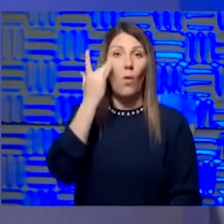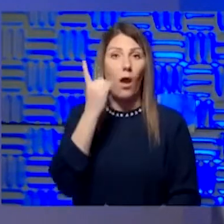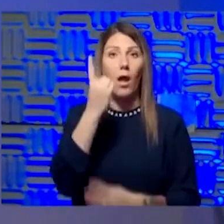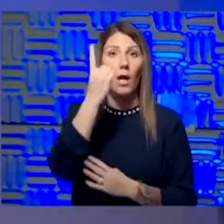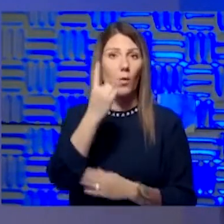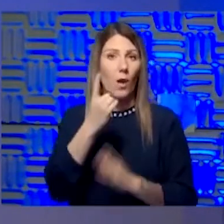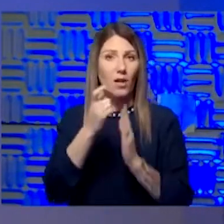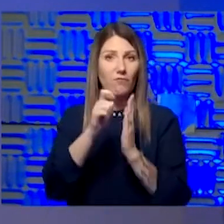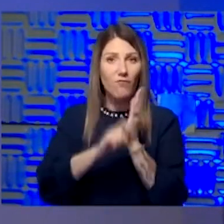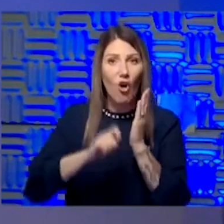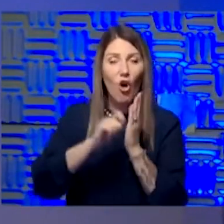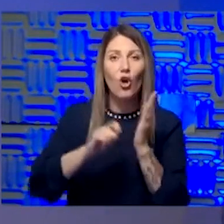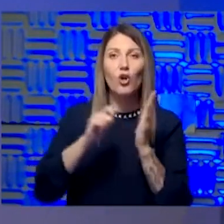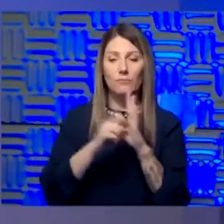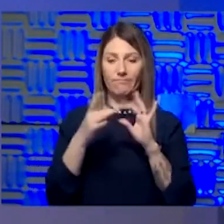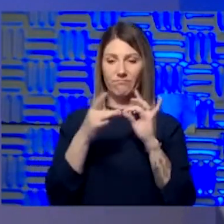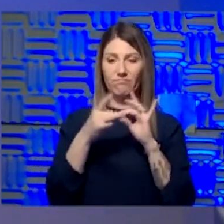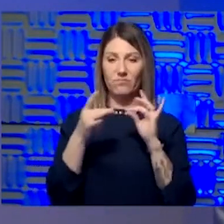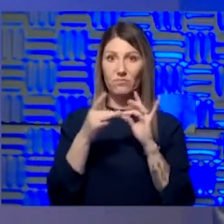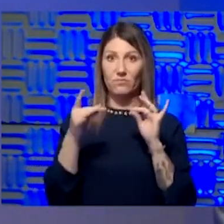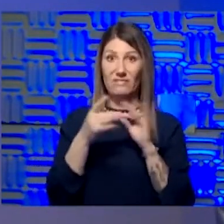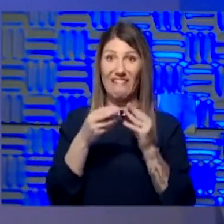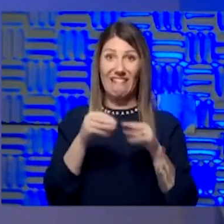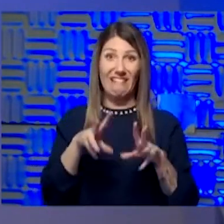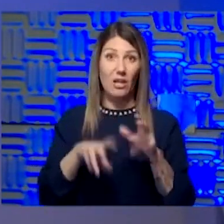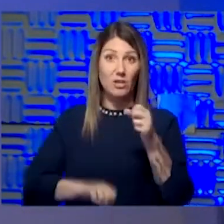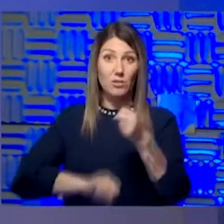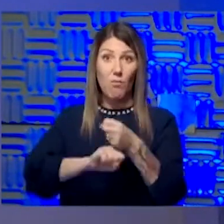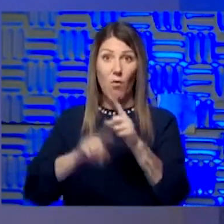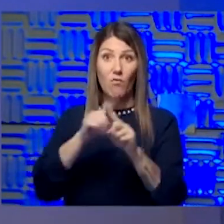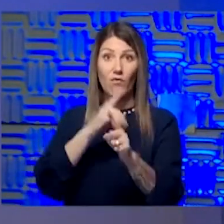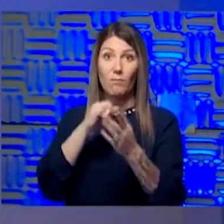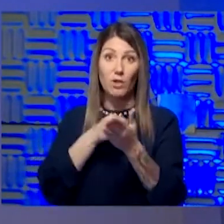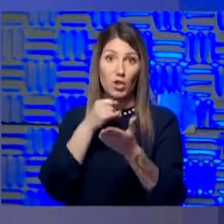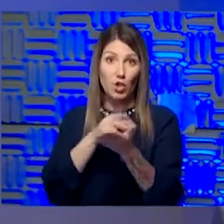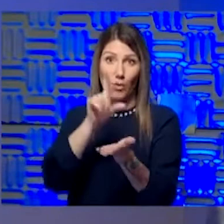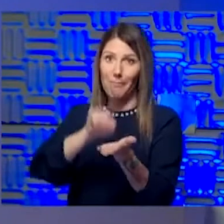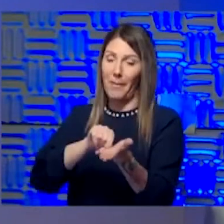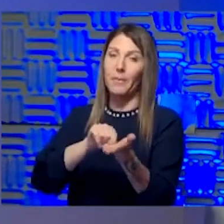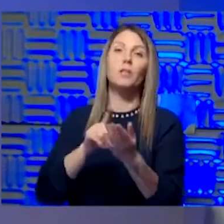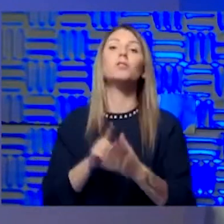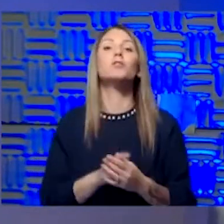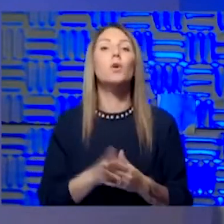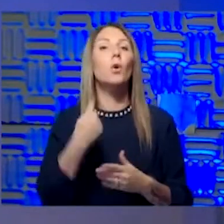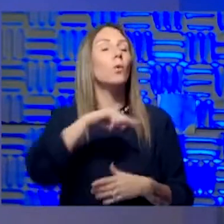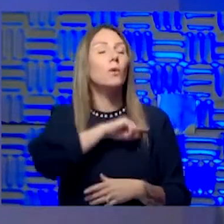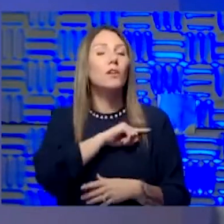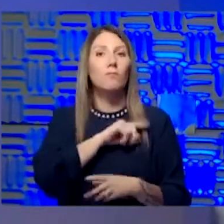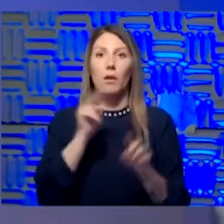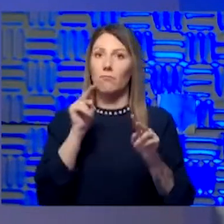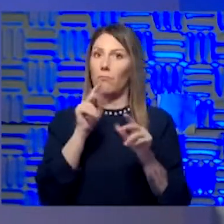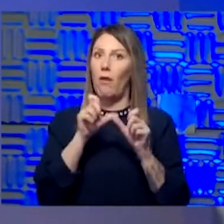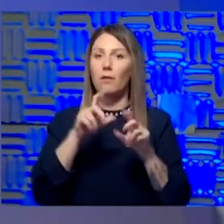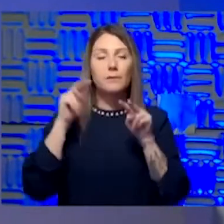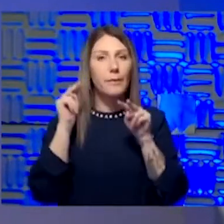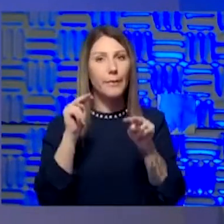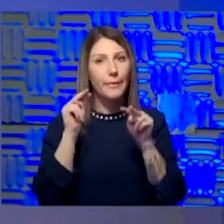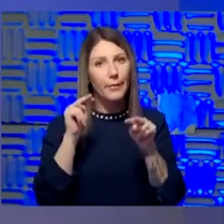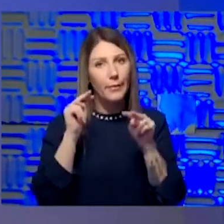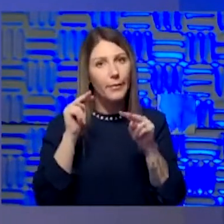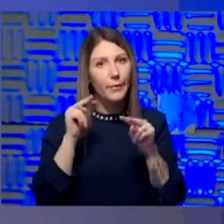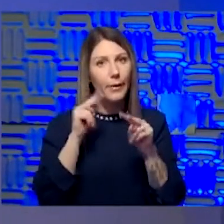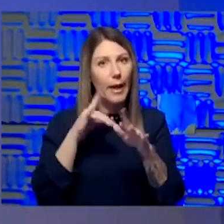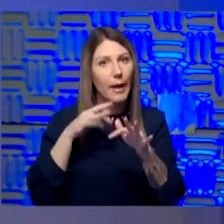of the articles that touted it actually lost support from the journal that it was published in. So we have been constantly monitoring and keeping up to